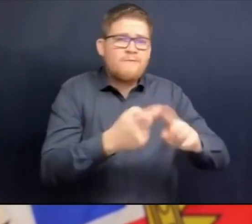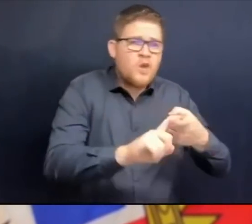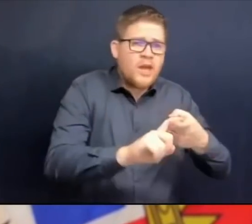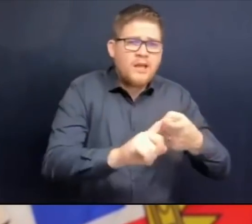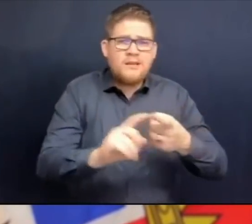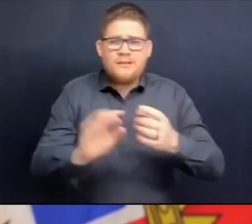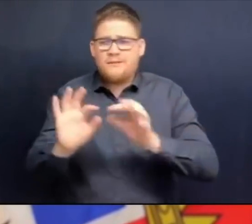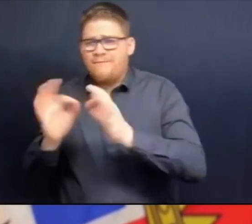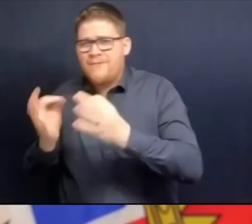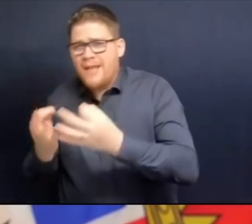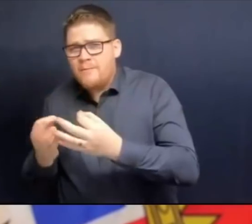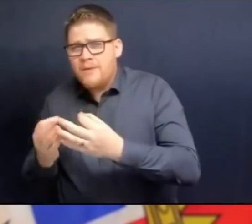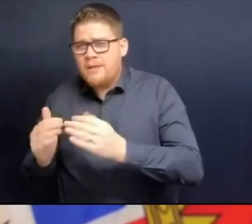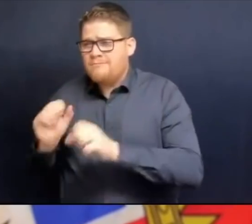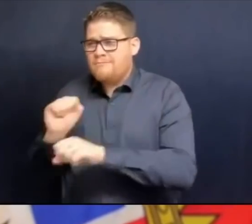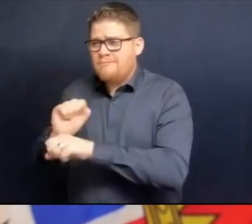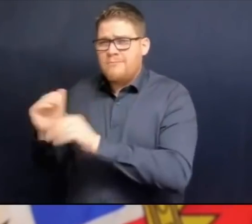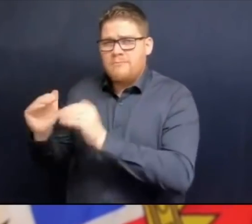colleagues, our friends.